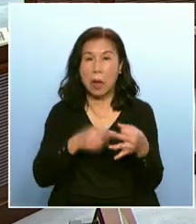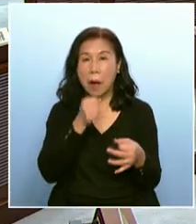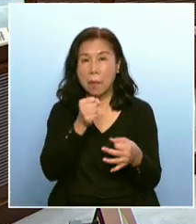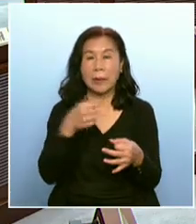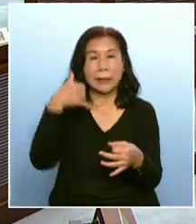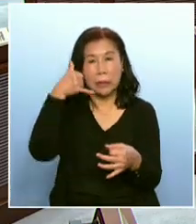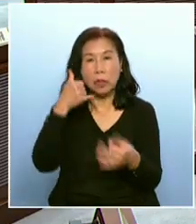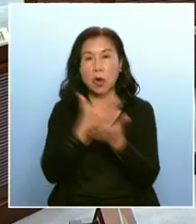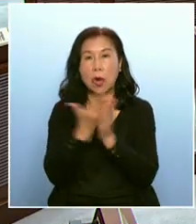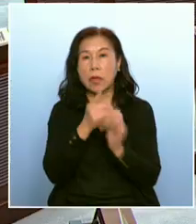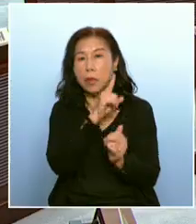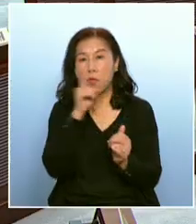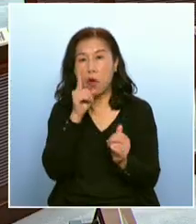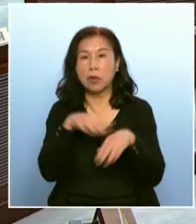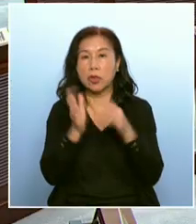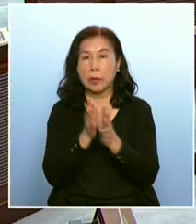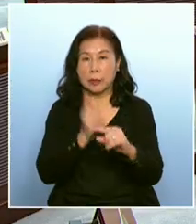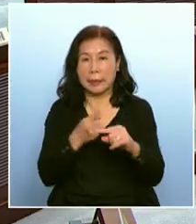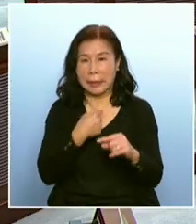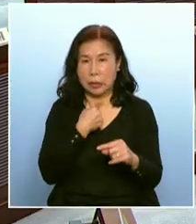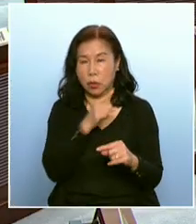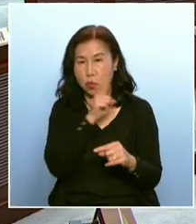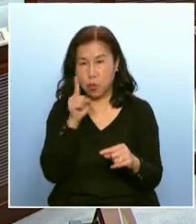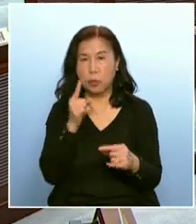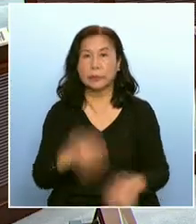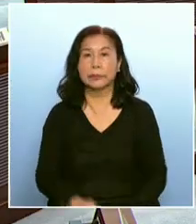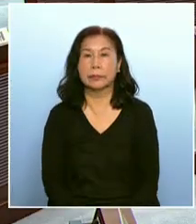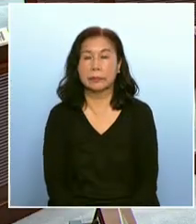Please set your devices and mobile phones to silent mode.